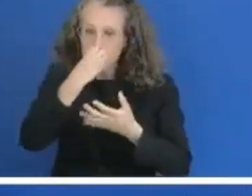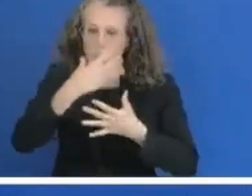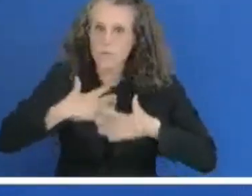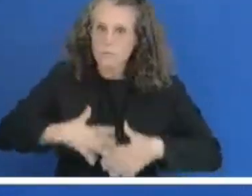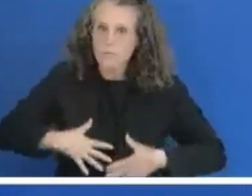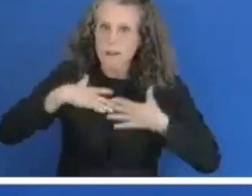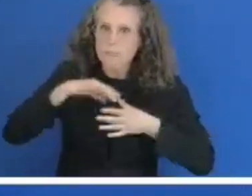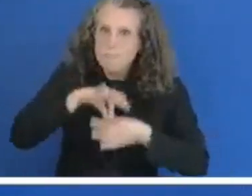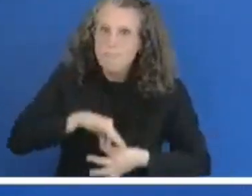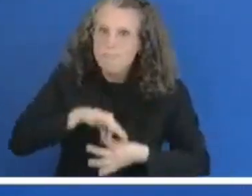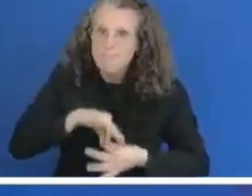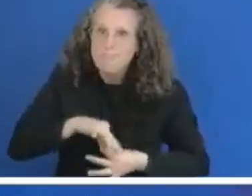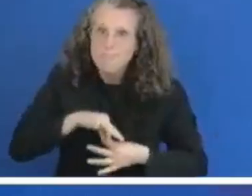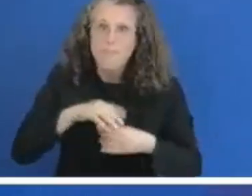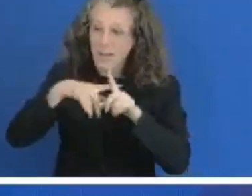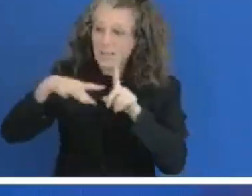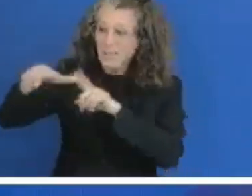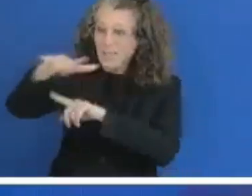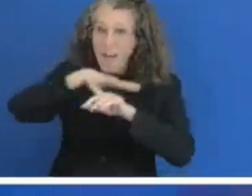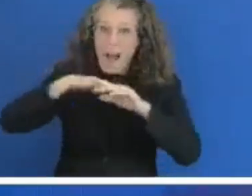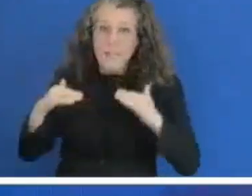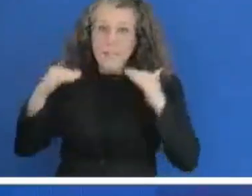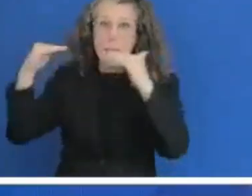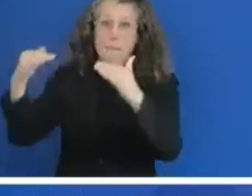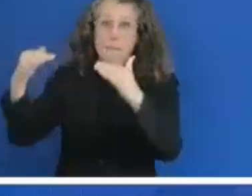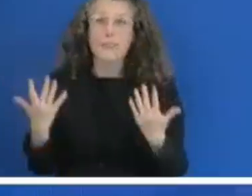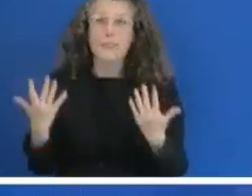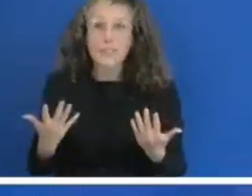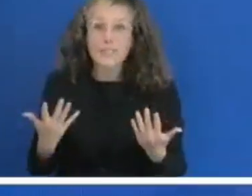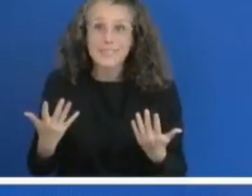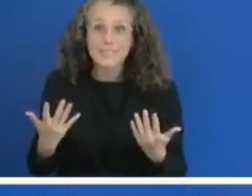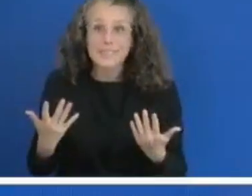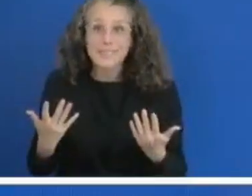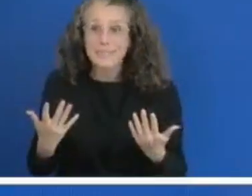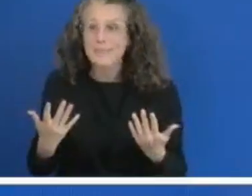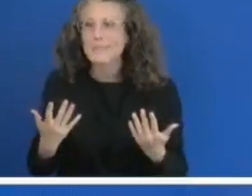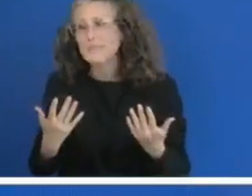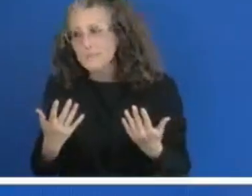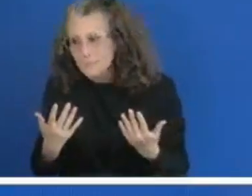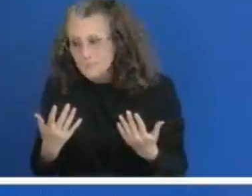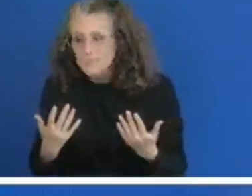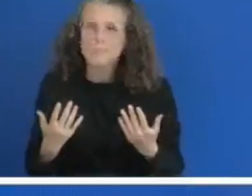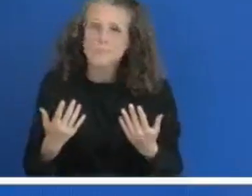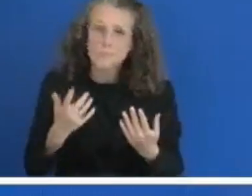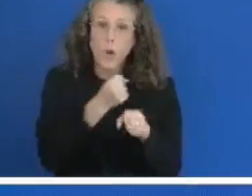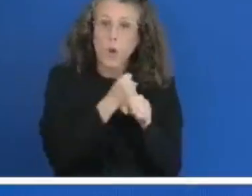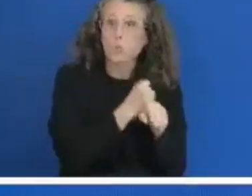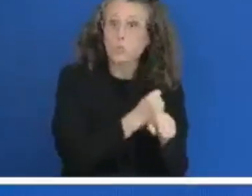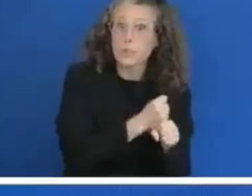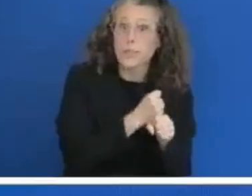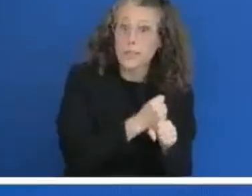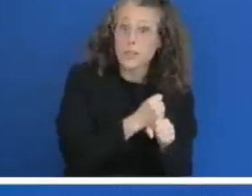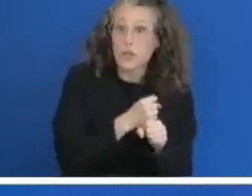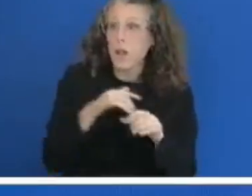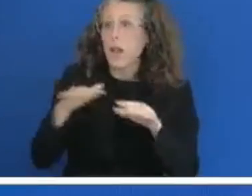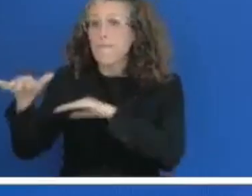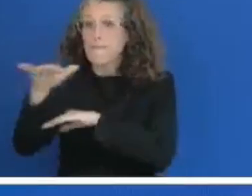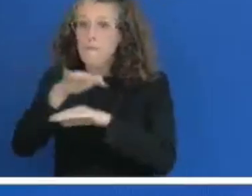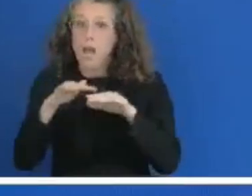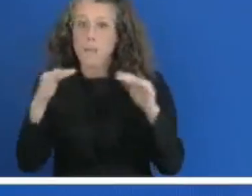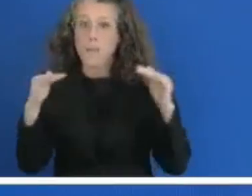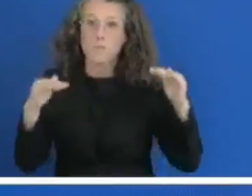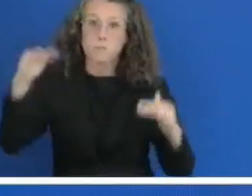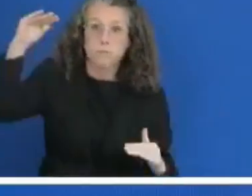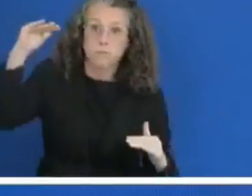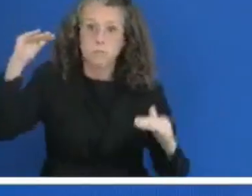as a better environment. So I think it doesn't have to be a trade-off between production and environmental conservation. It can